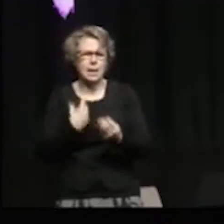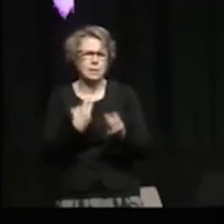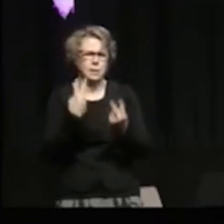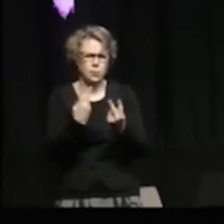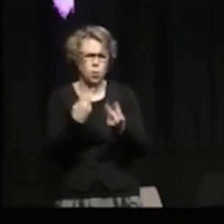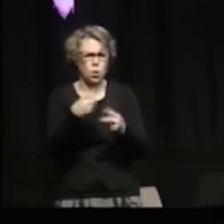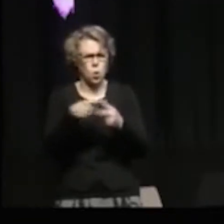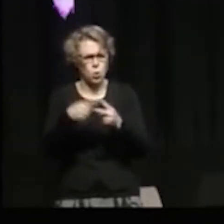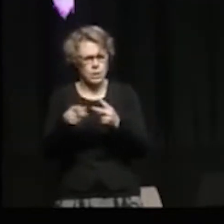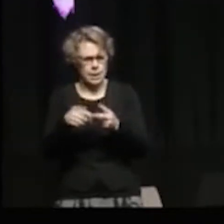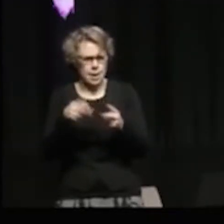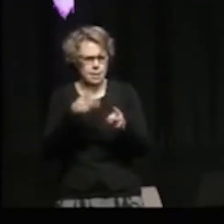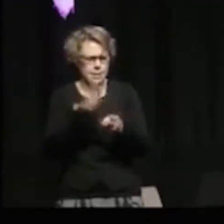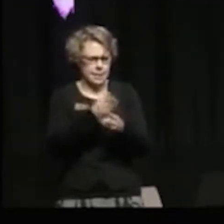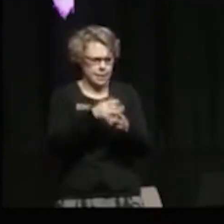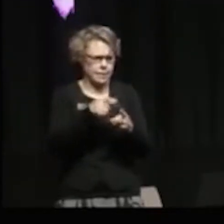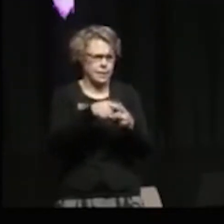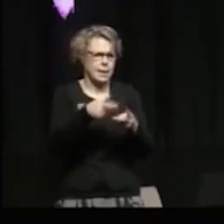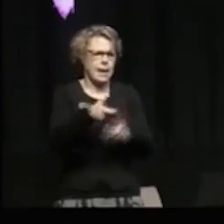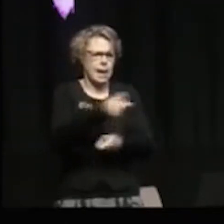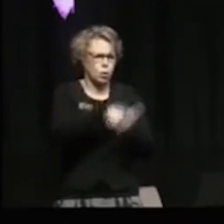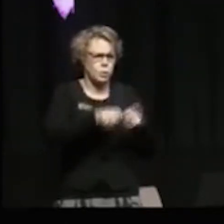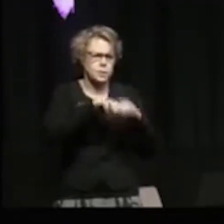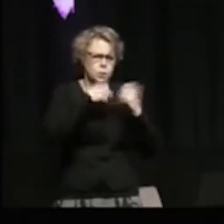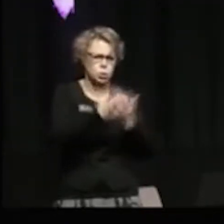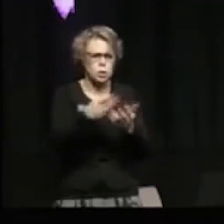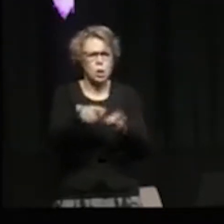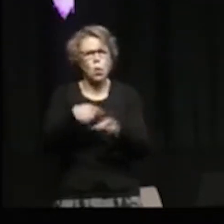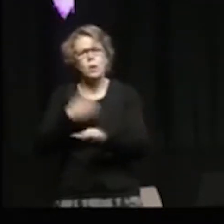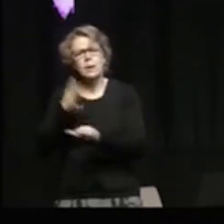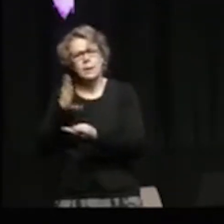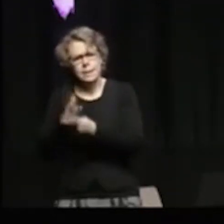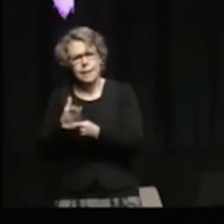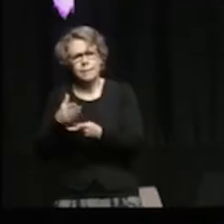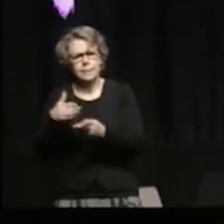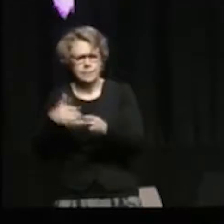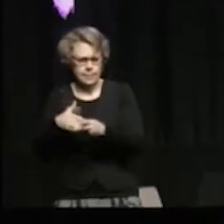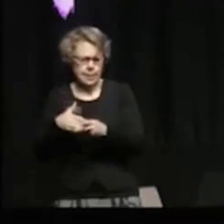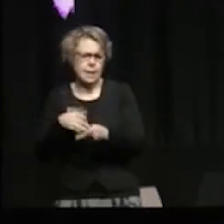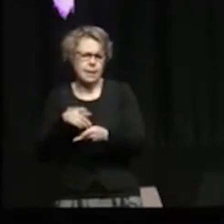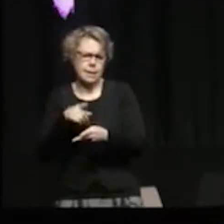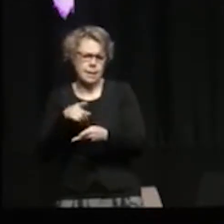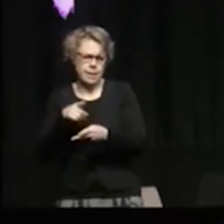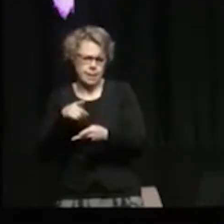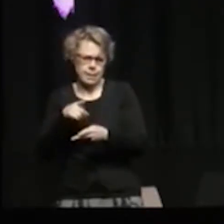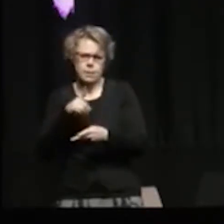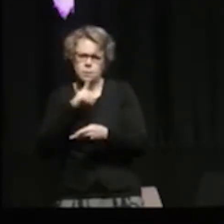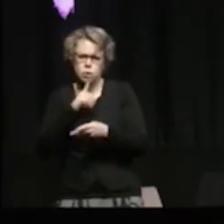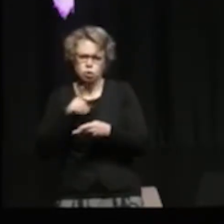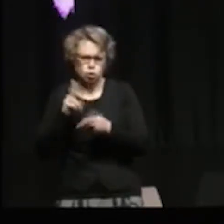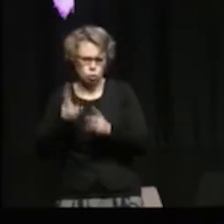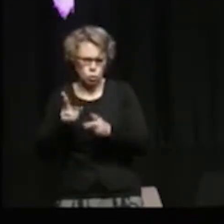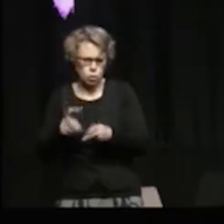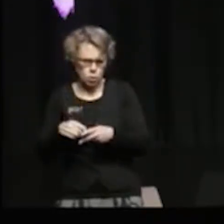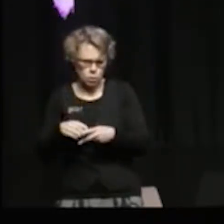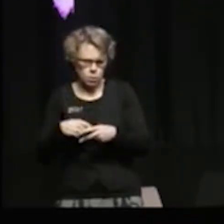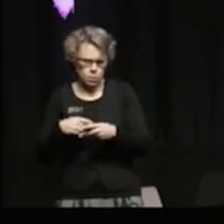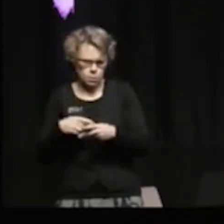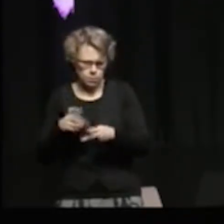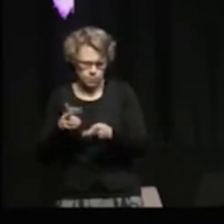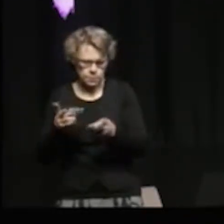kinds of rights: economic, social, and cultural rights, and the right to asylum. And I think it's also perhaps clear to